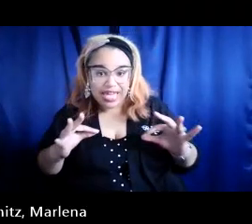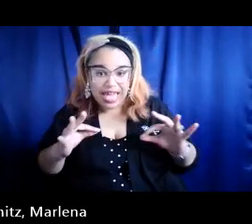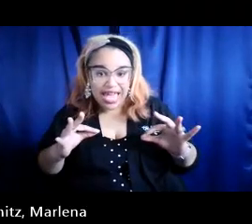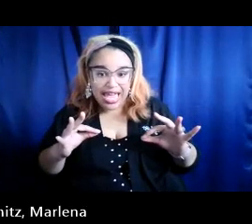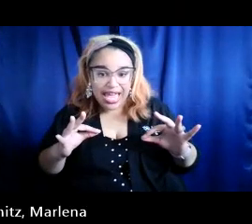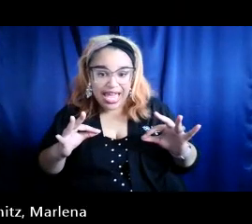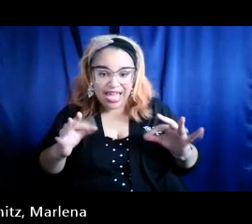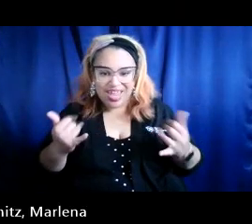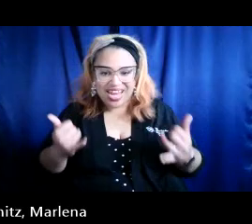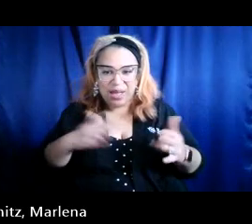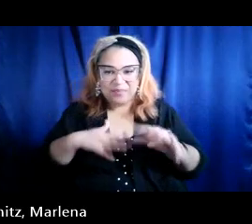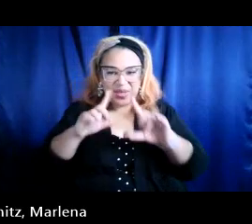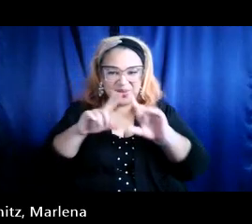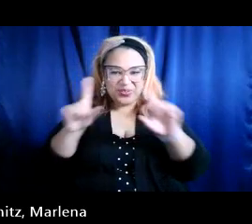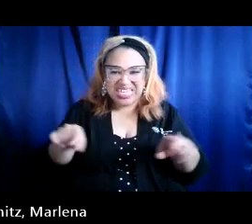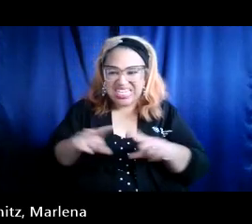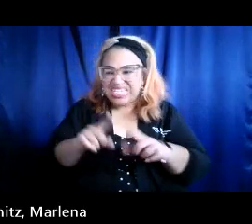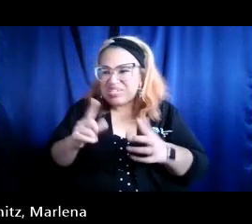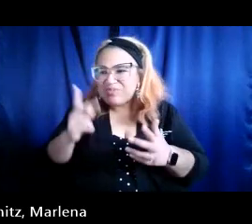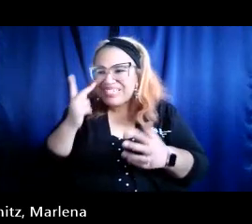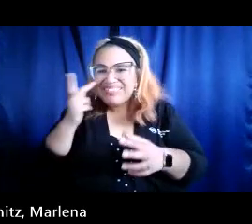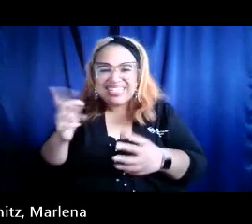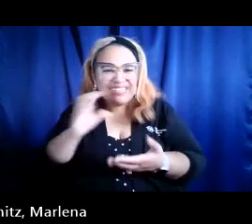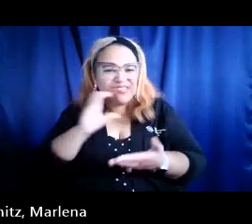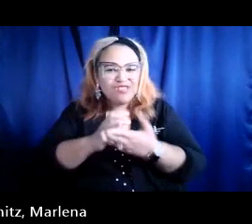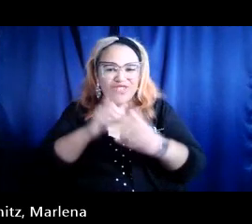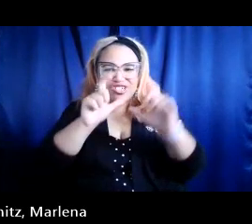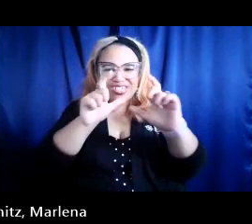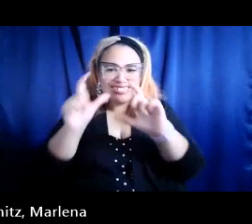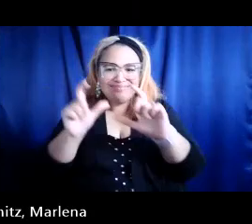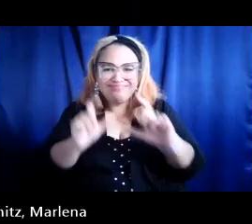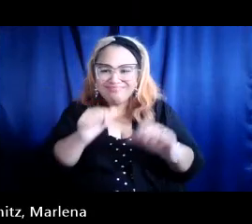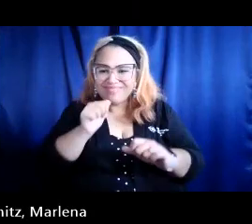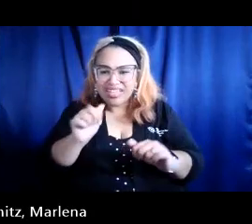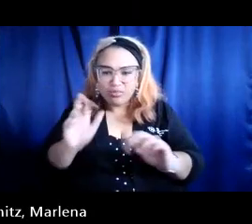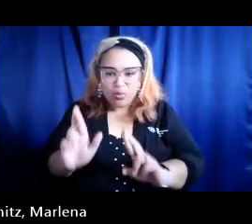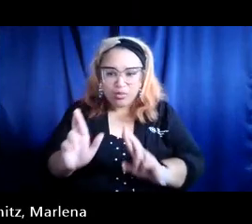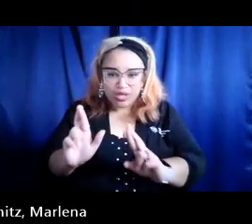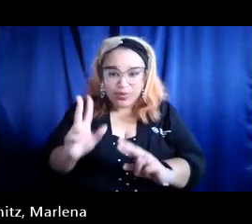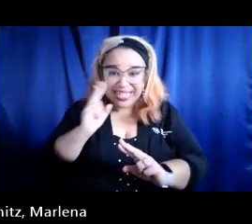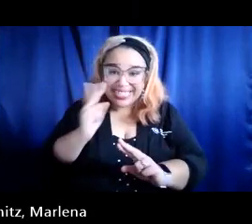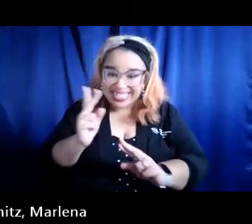of talking. Hopefully you can see everything.